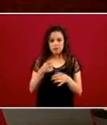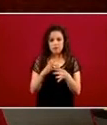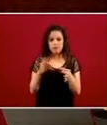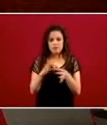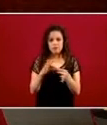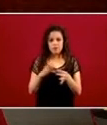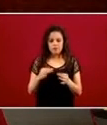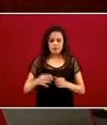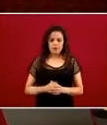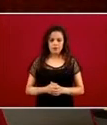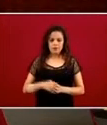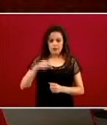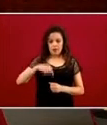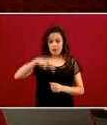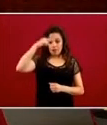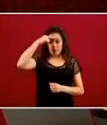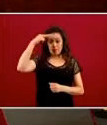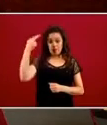just explained.